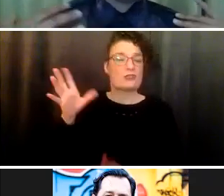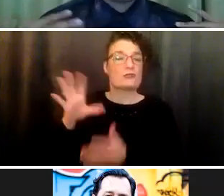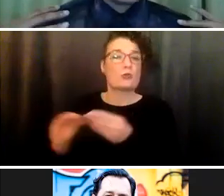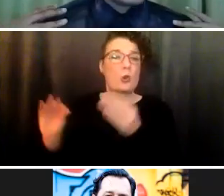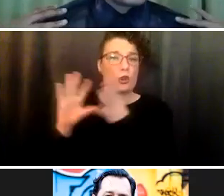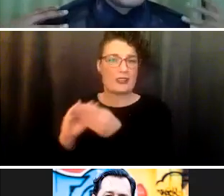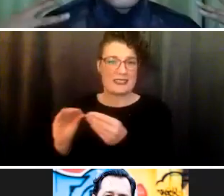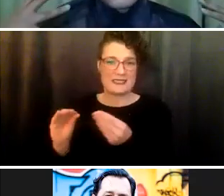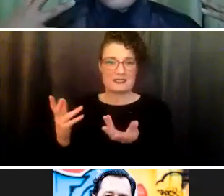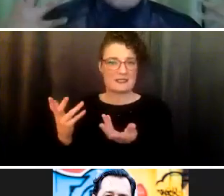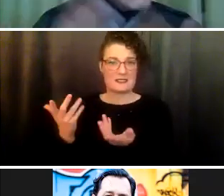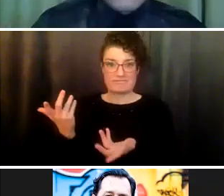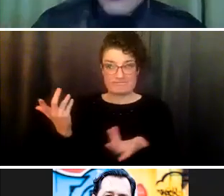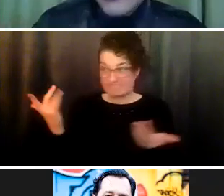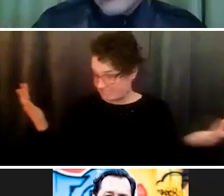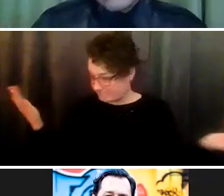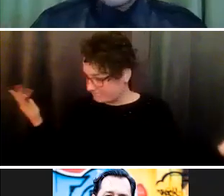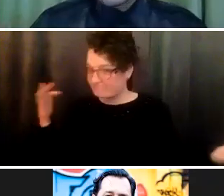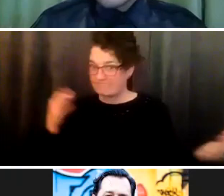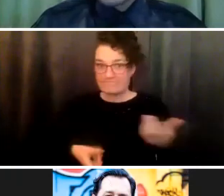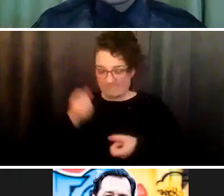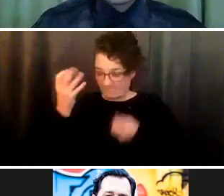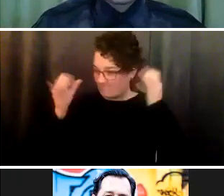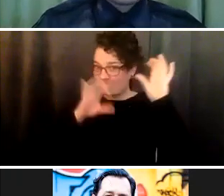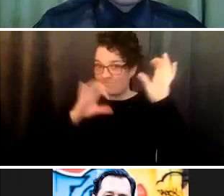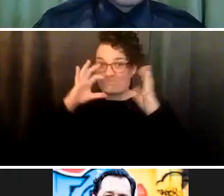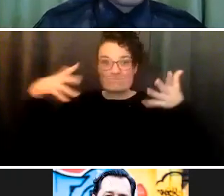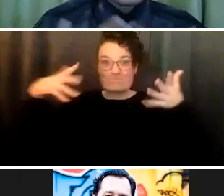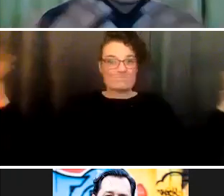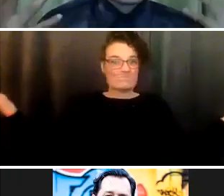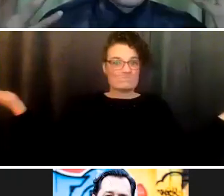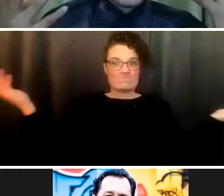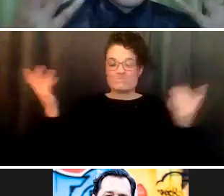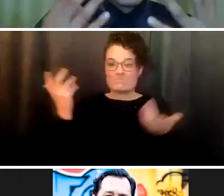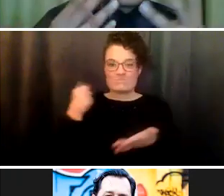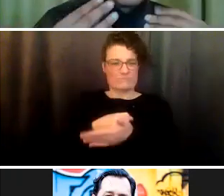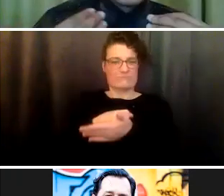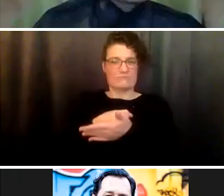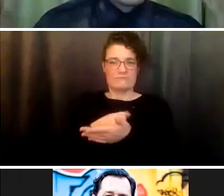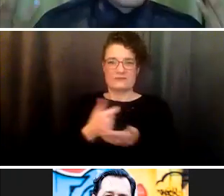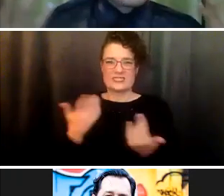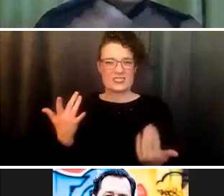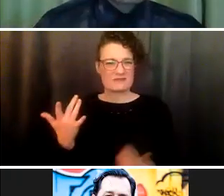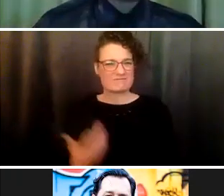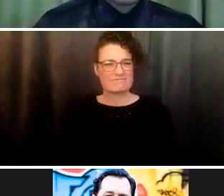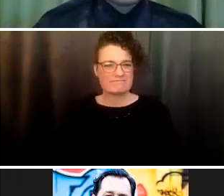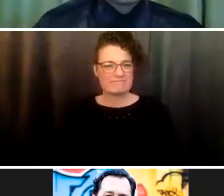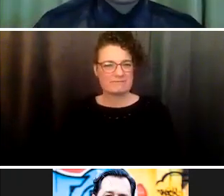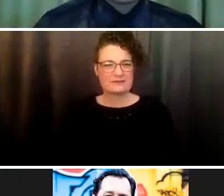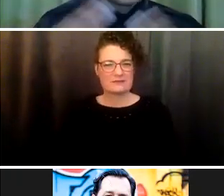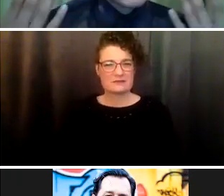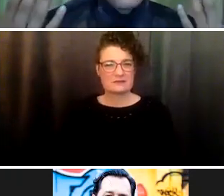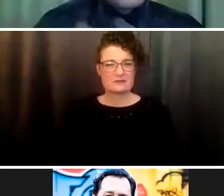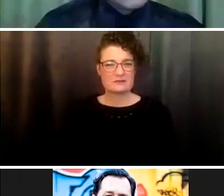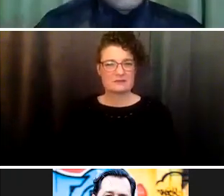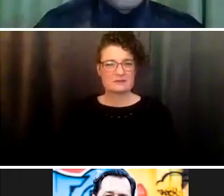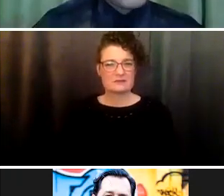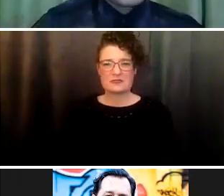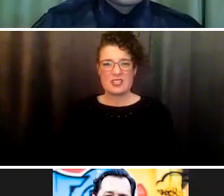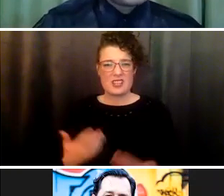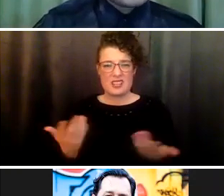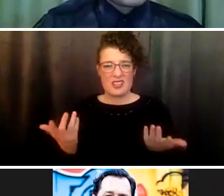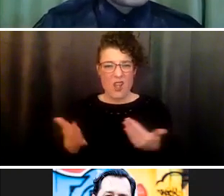stories or Liberian myths. It was just something that felt so like there was like hardly